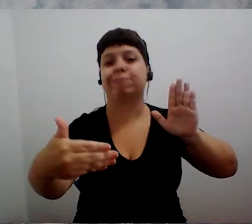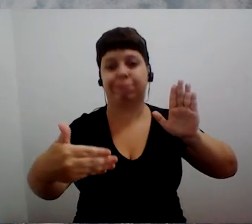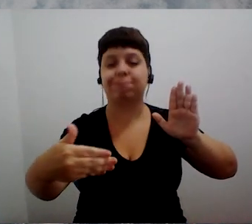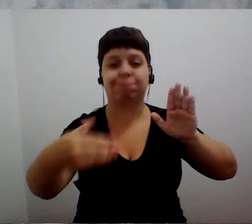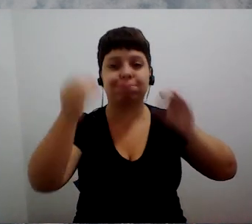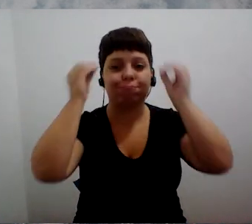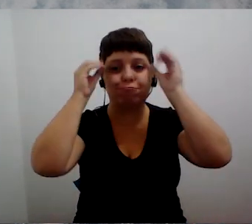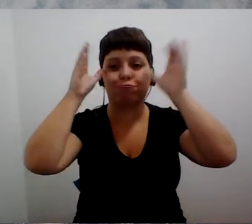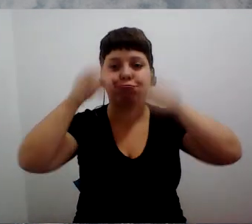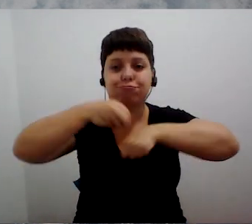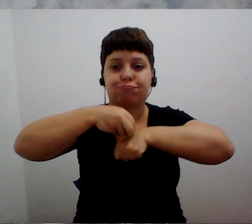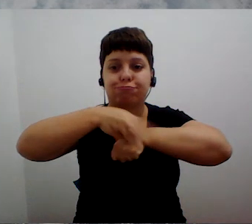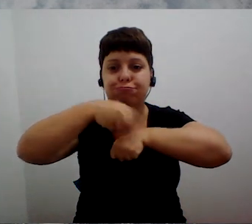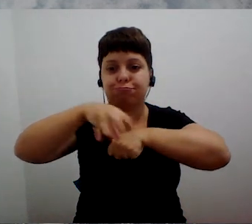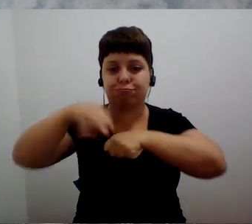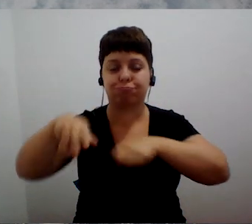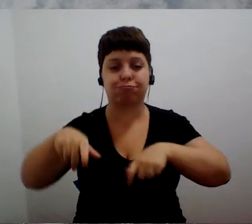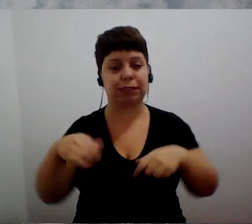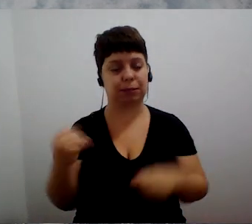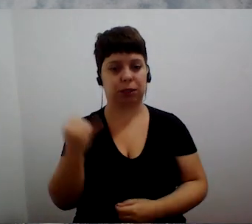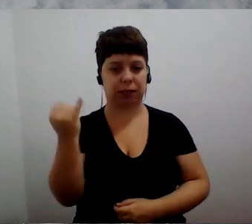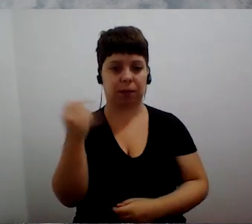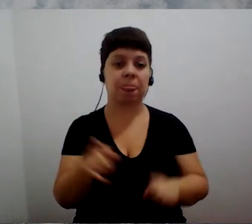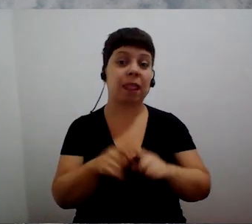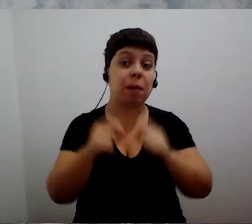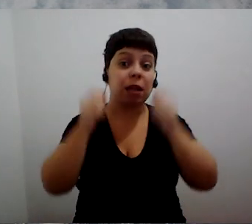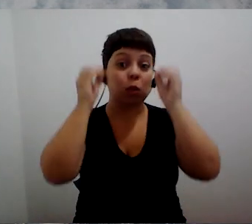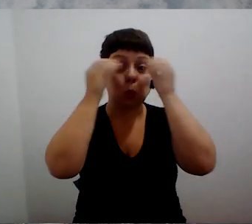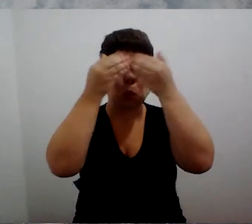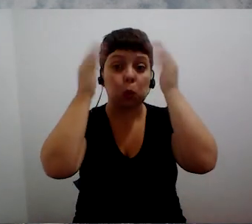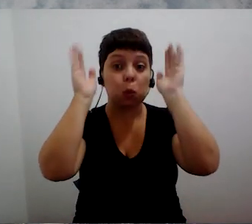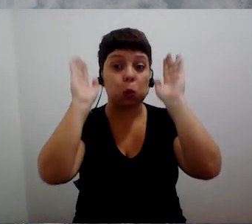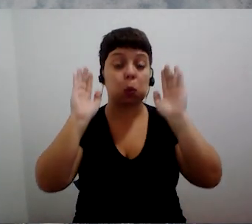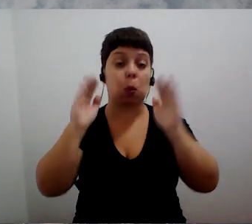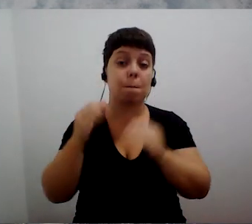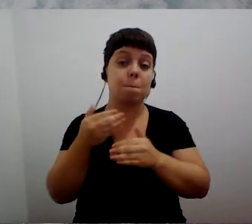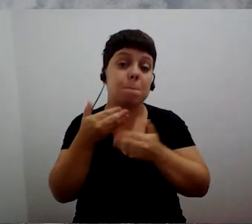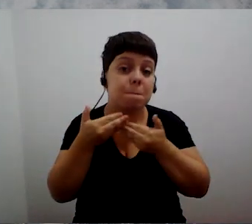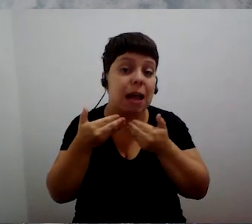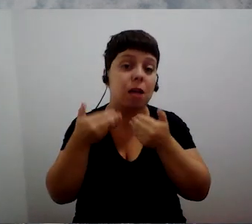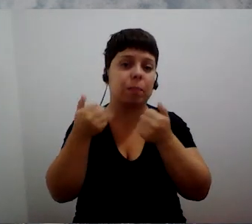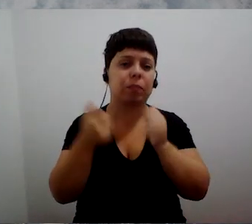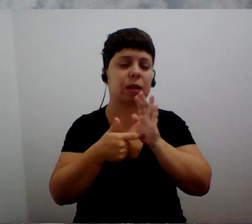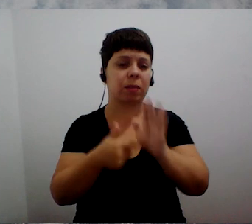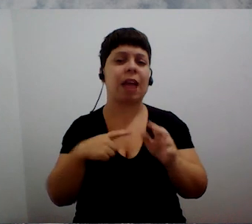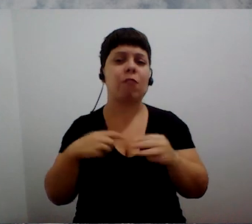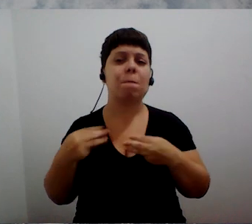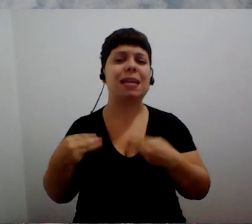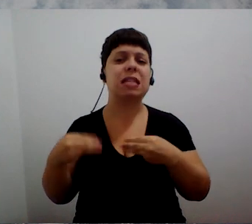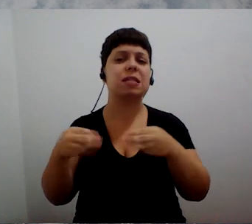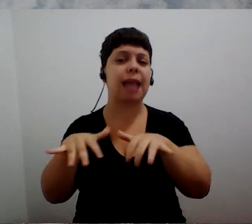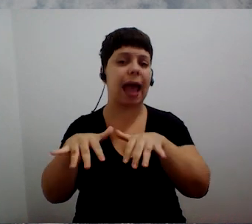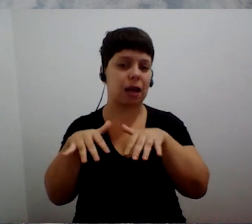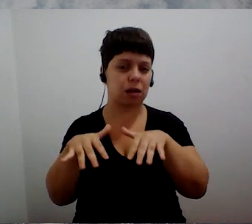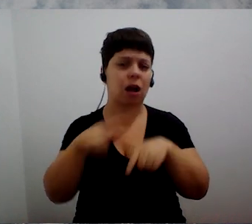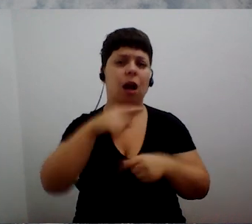have our joint ambitions for. And it seems that the support for a global agreement is increasing among the UNEA members,